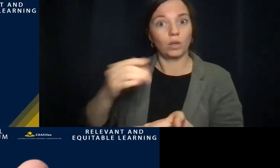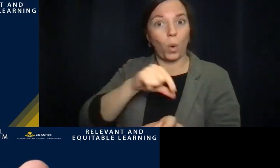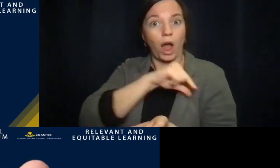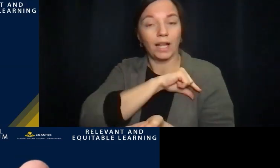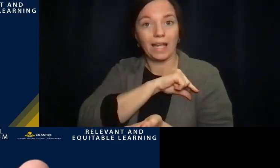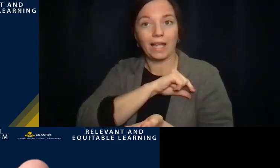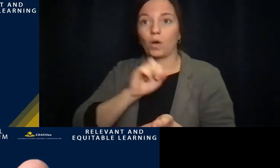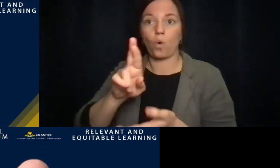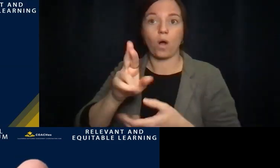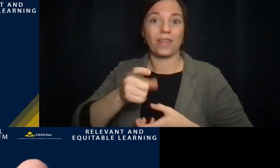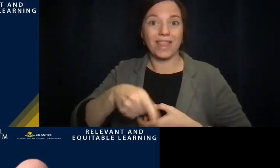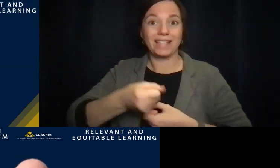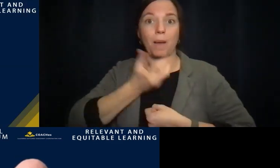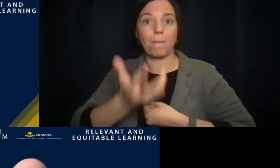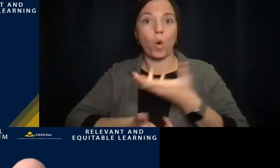we do in writing.